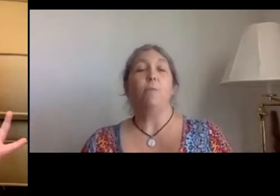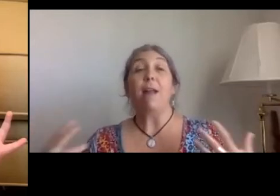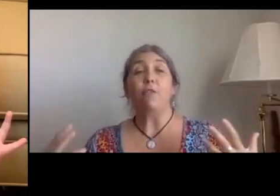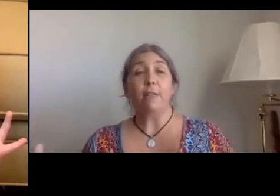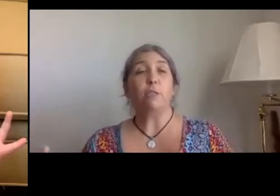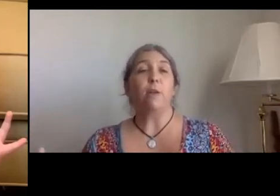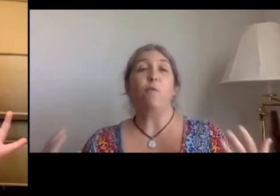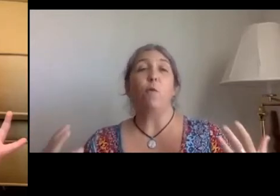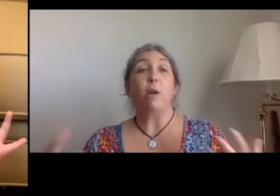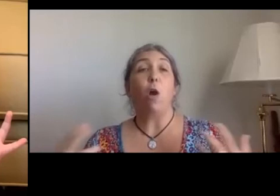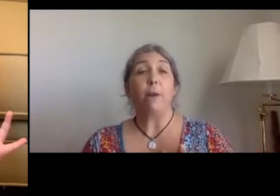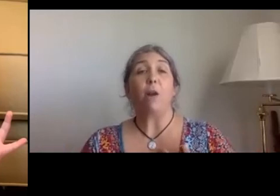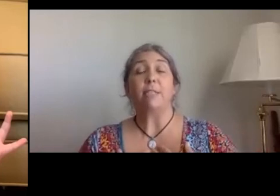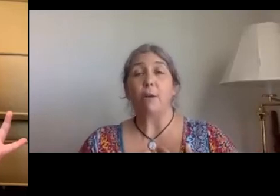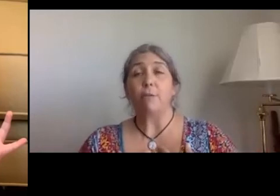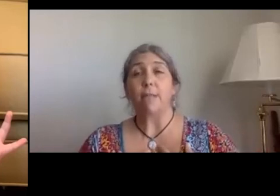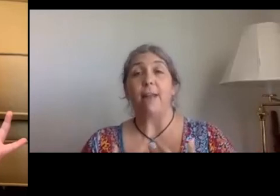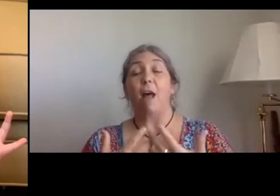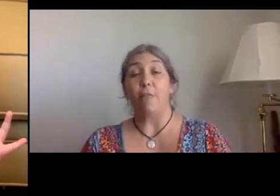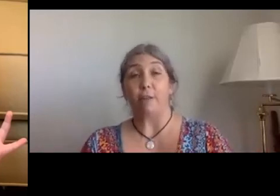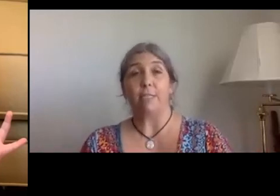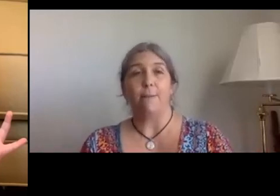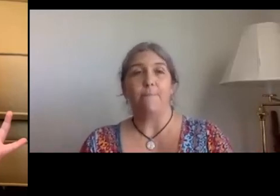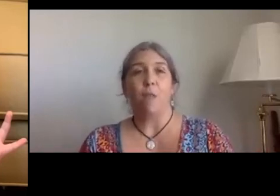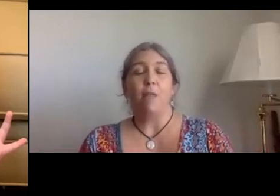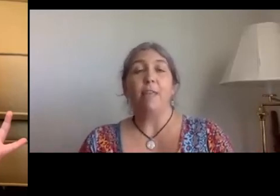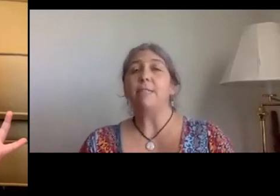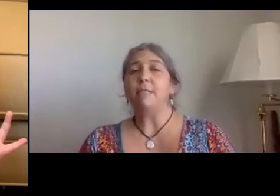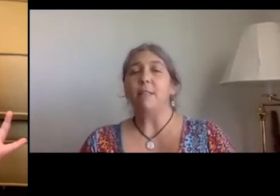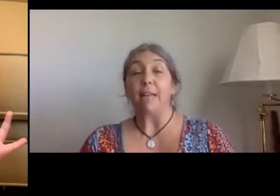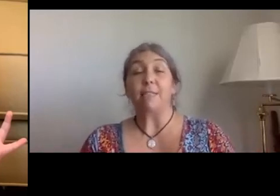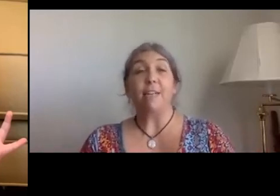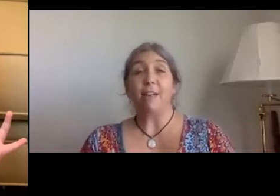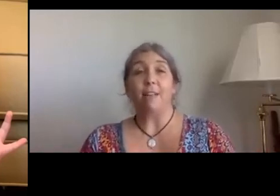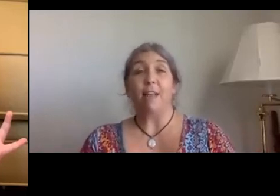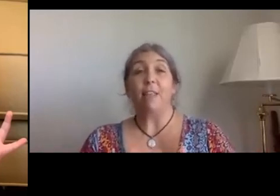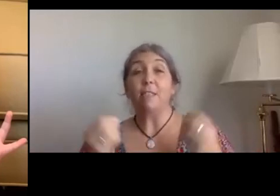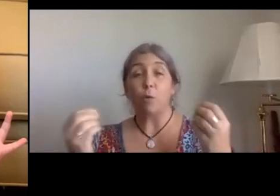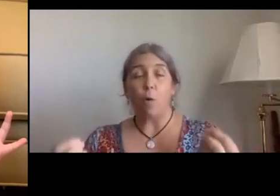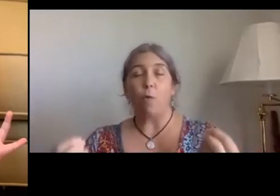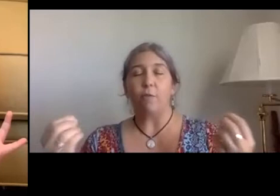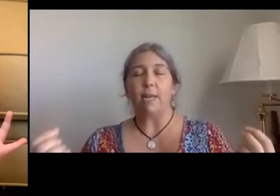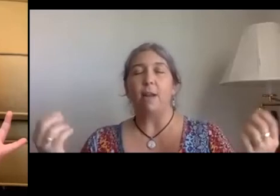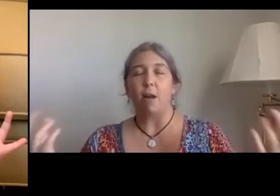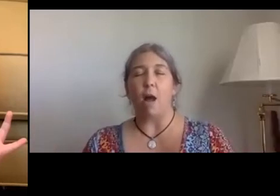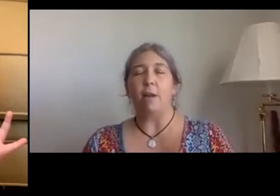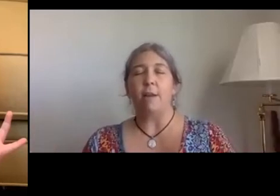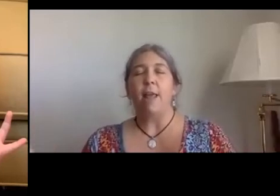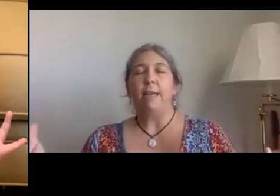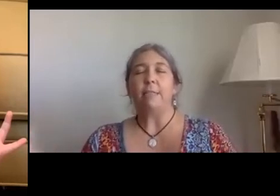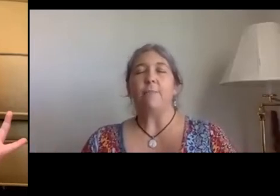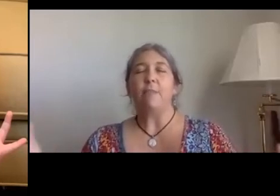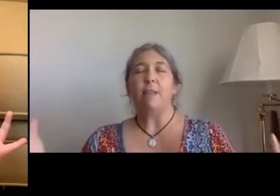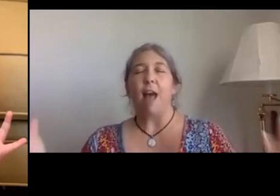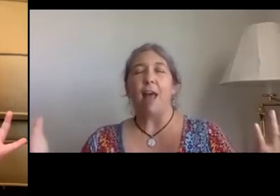Through mindfulness, we avoid harming ourselves and others. This lesson, like this quote from Thich Nhat Hanh,